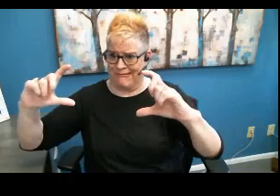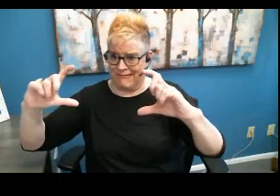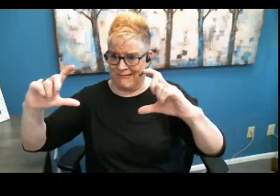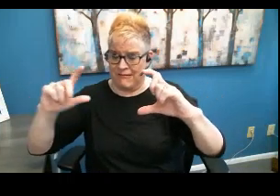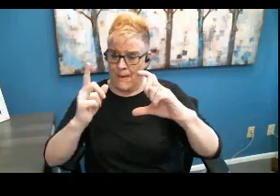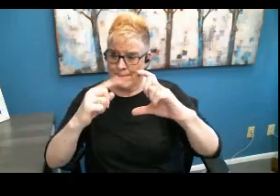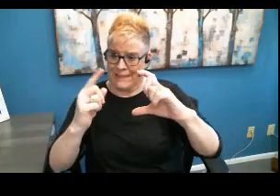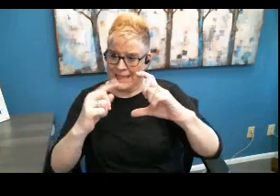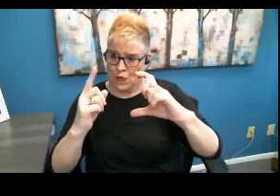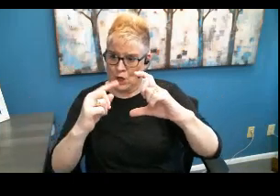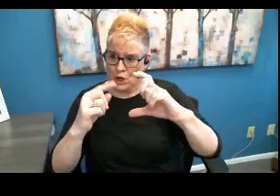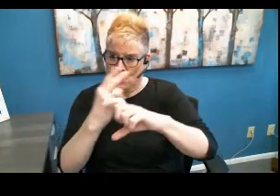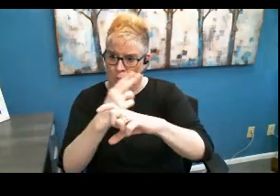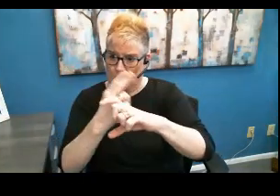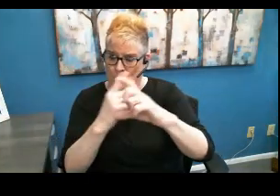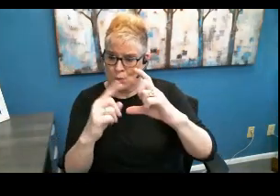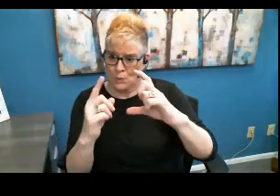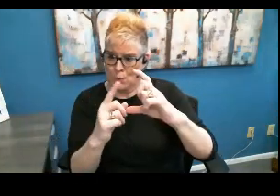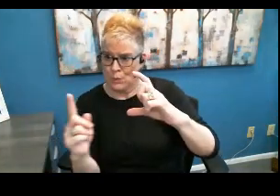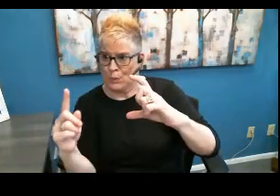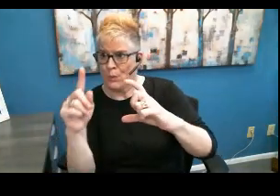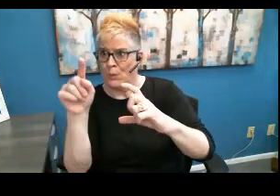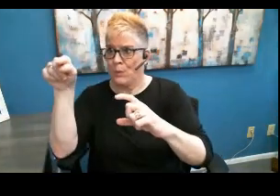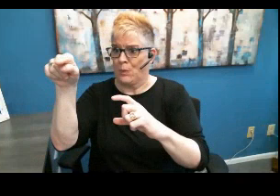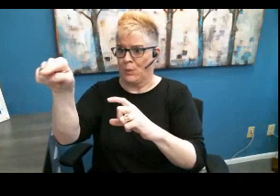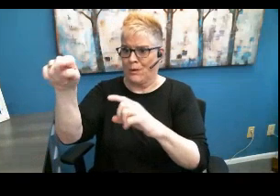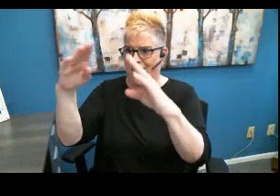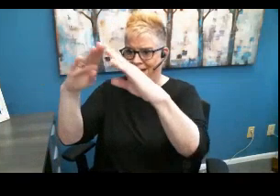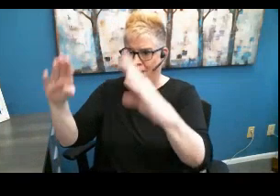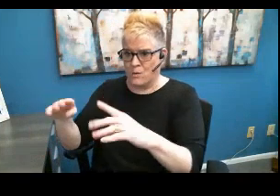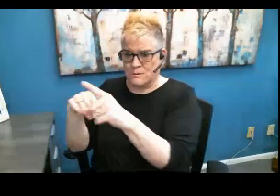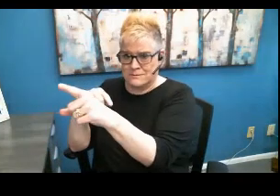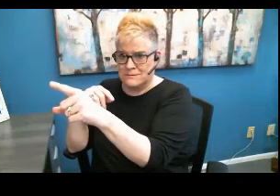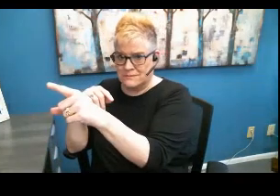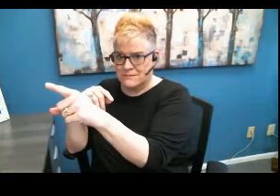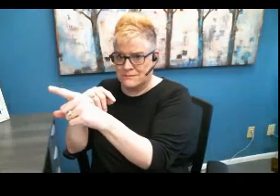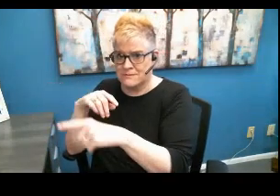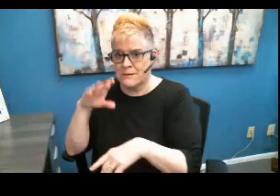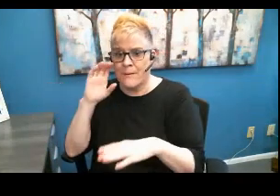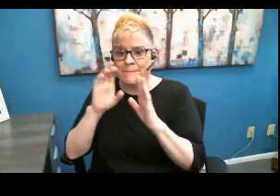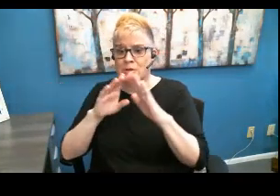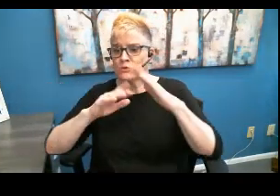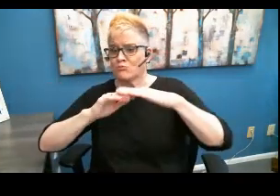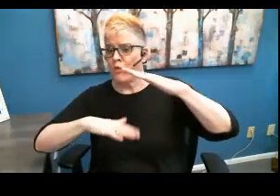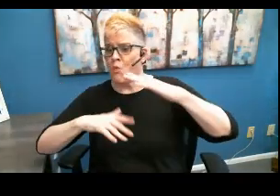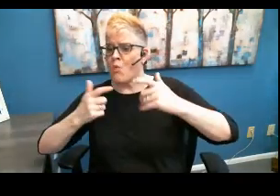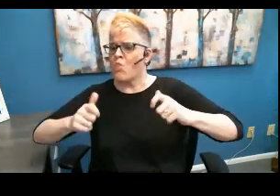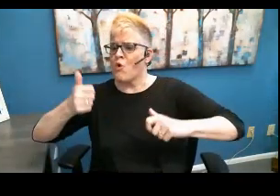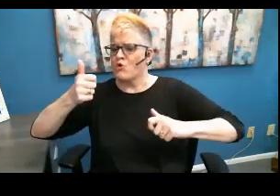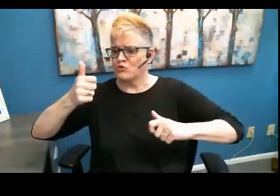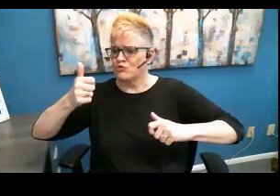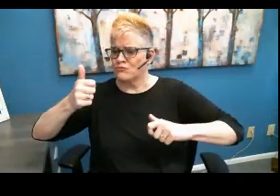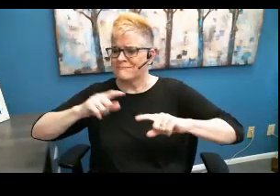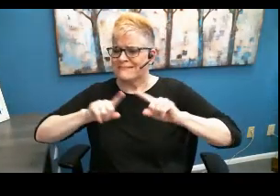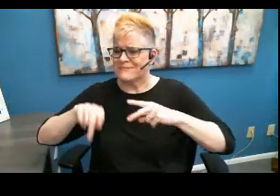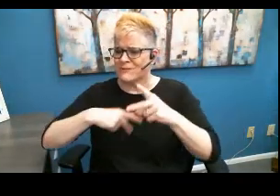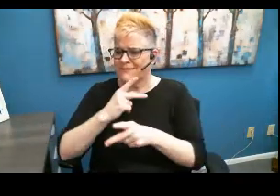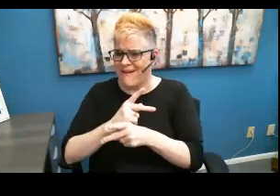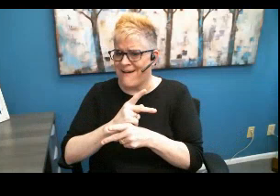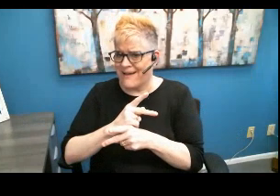the appliances. This picture below here is a larger, different style of meter